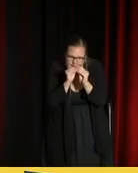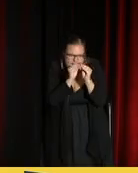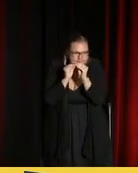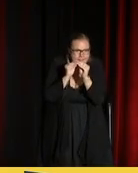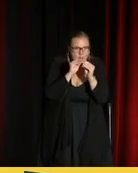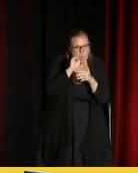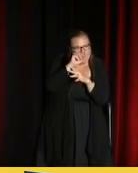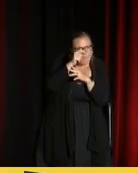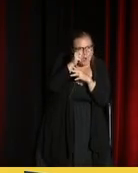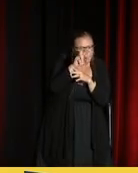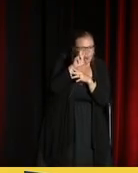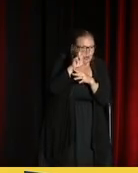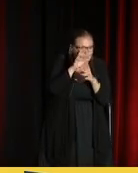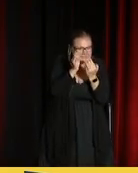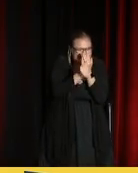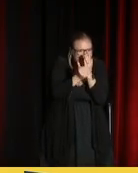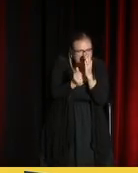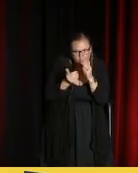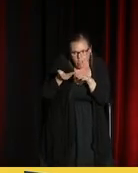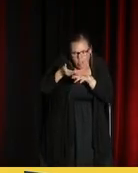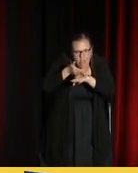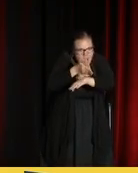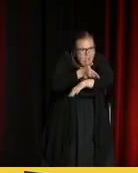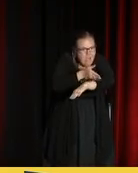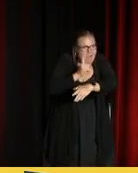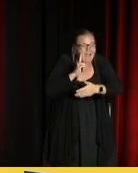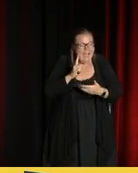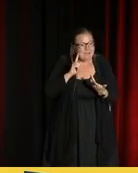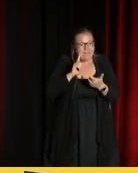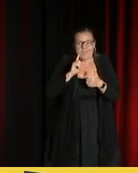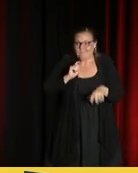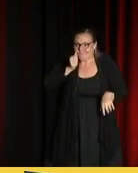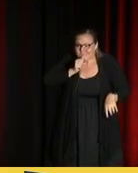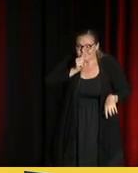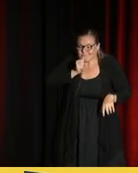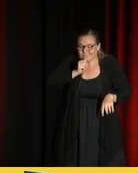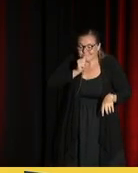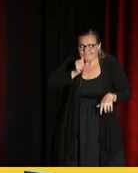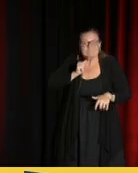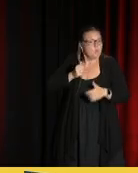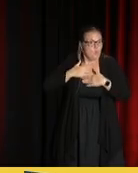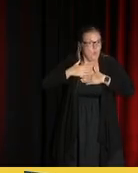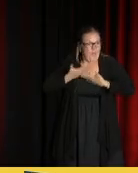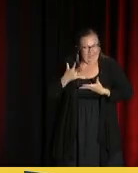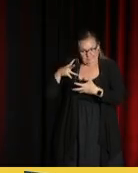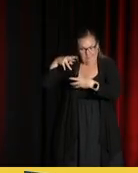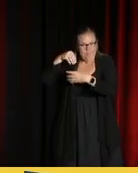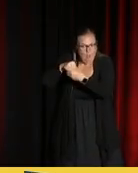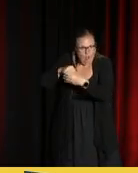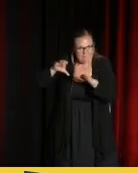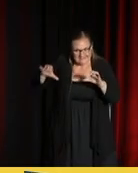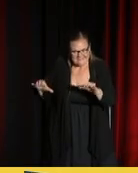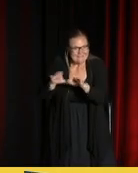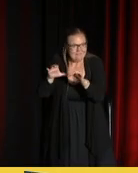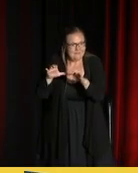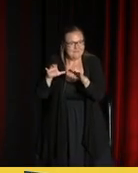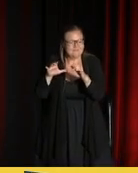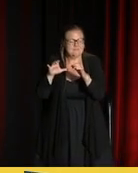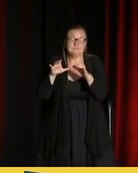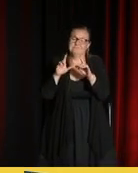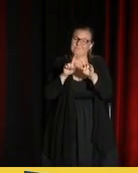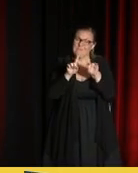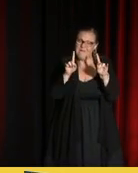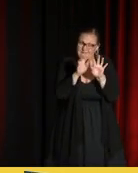traditional forms of therapy, they simply tolerate those activities rather than becoming fully engaged in them. But more